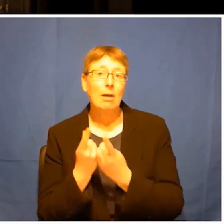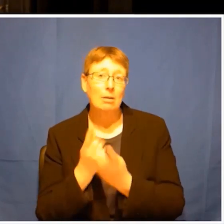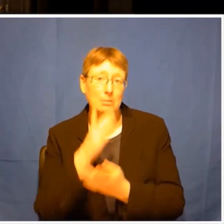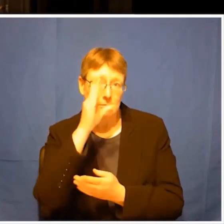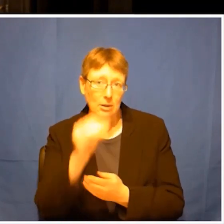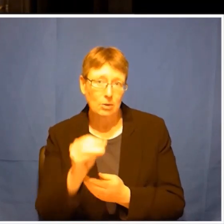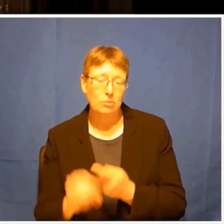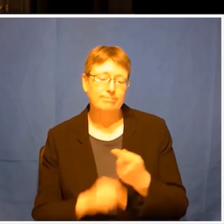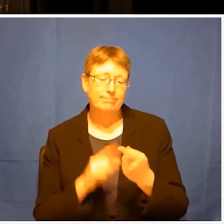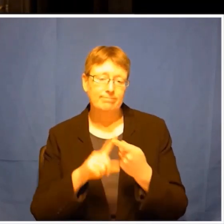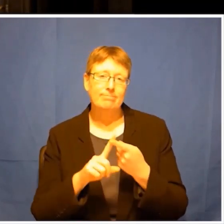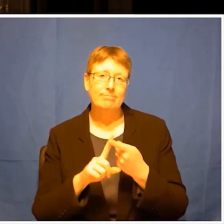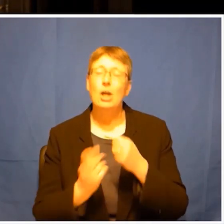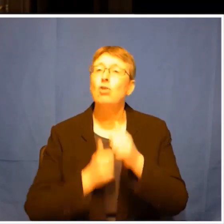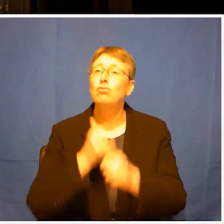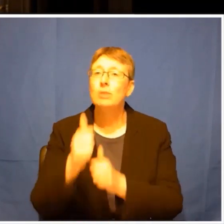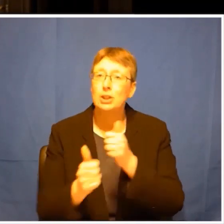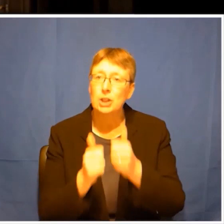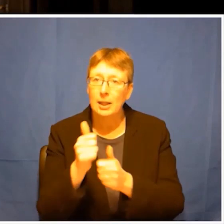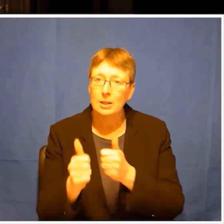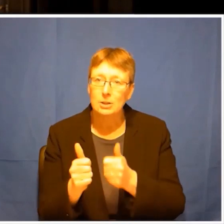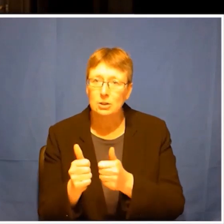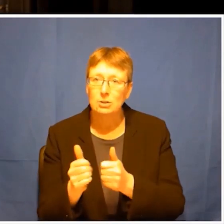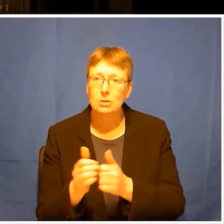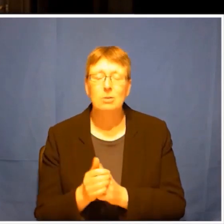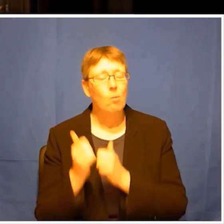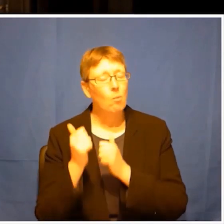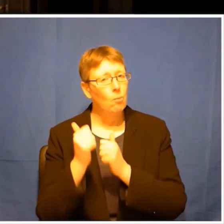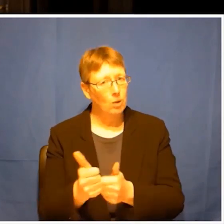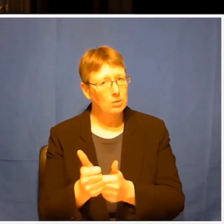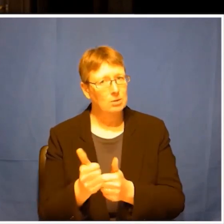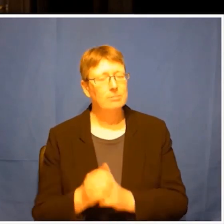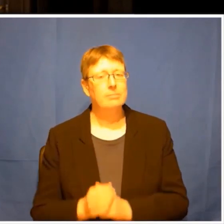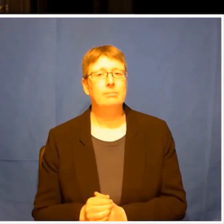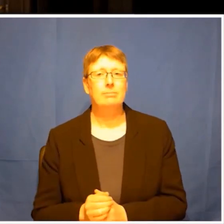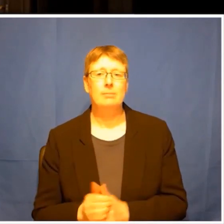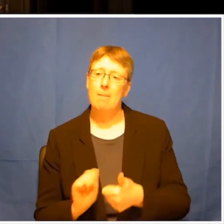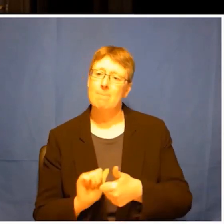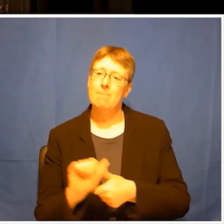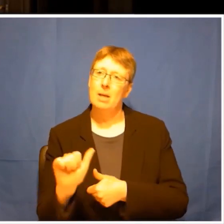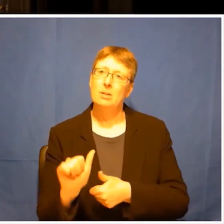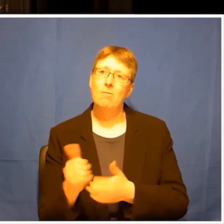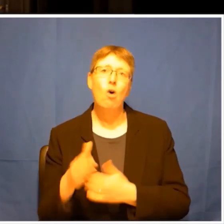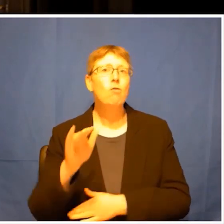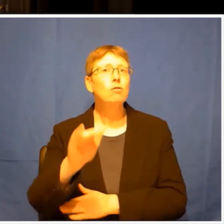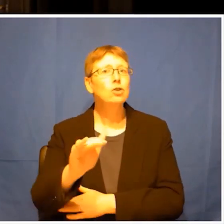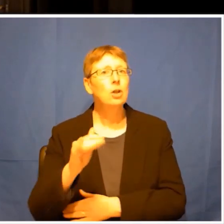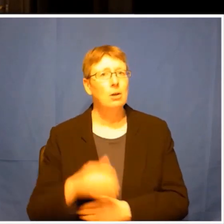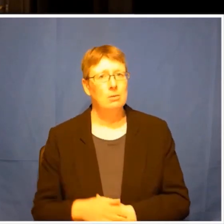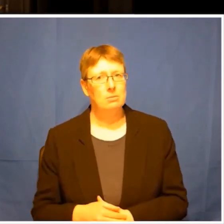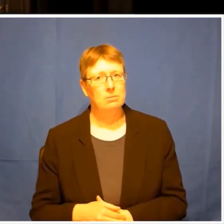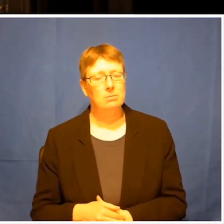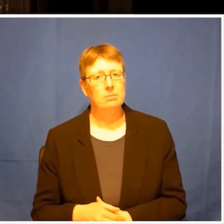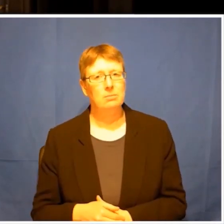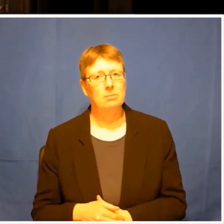of all, congratulations, well done, and all the very best for the future.